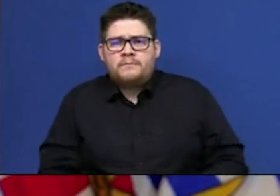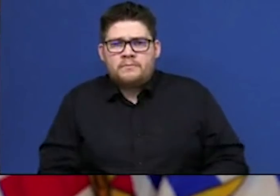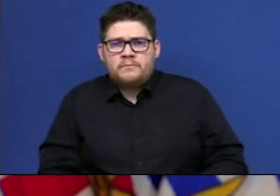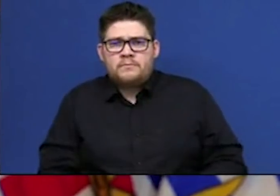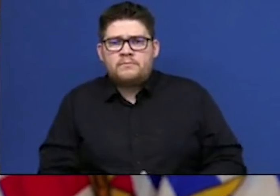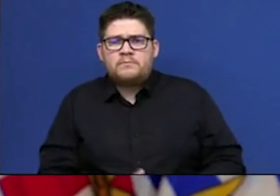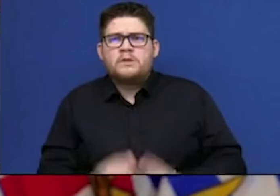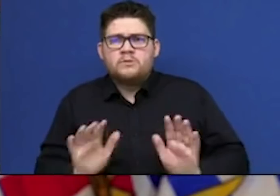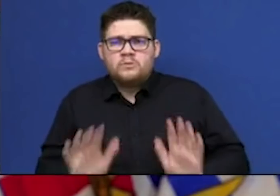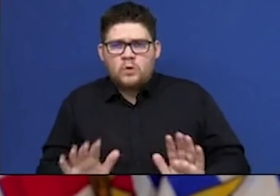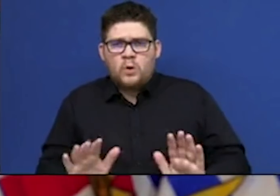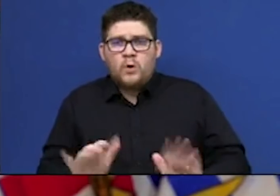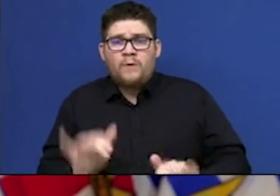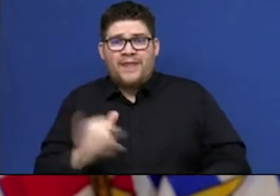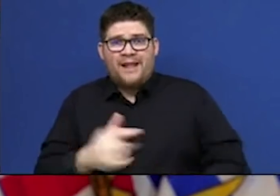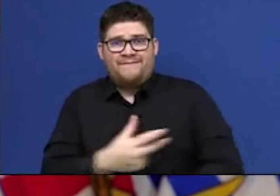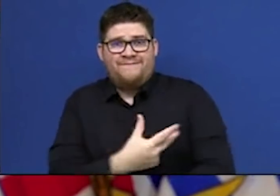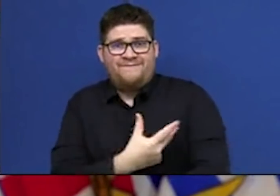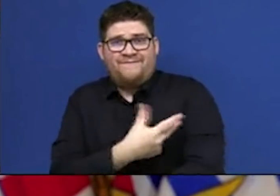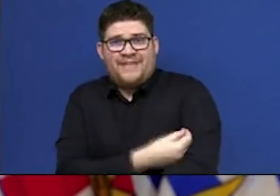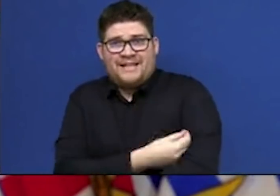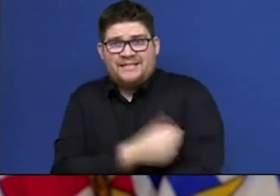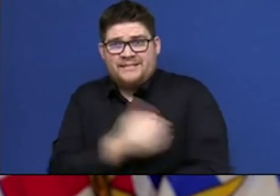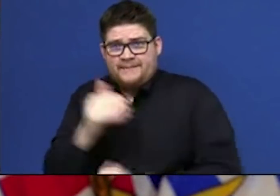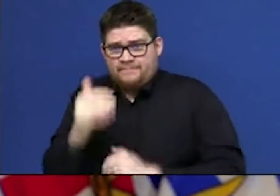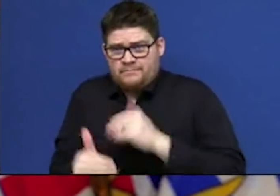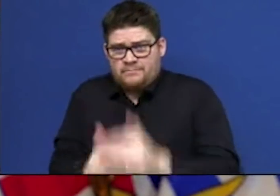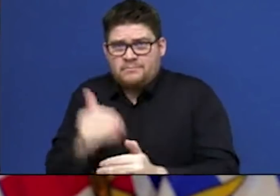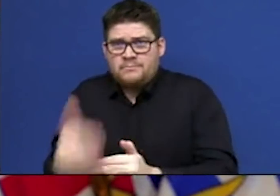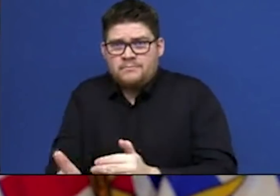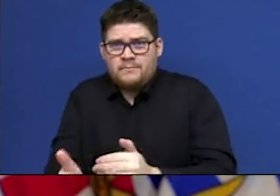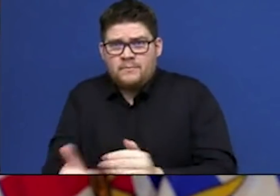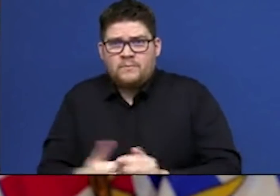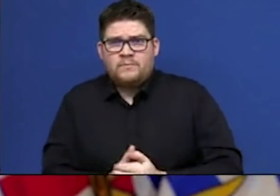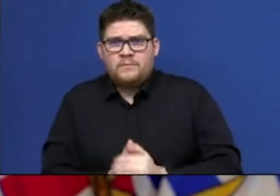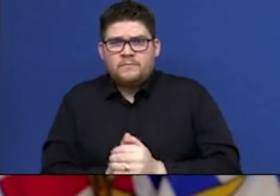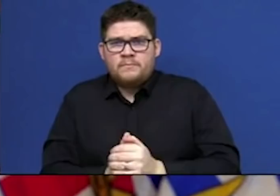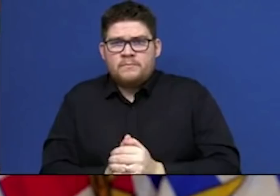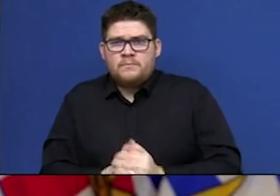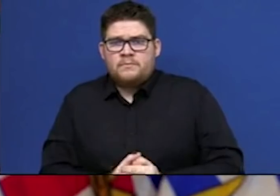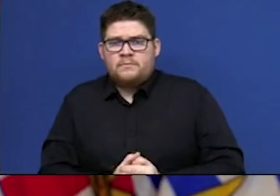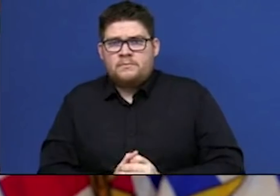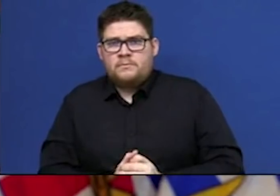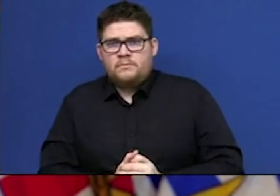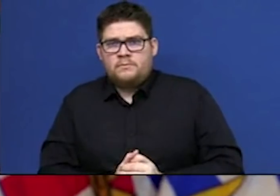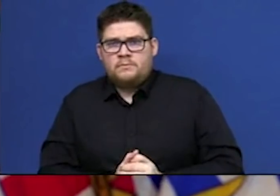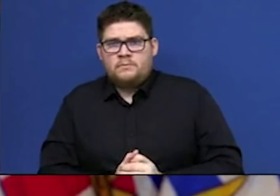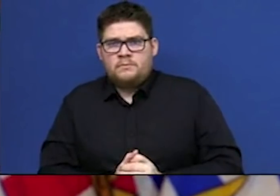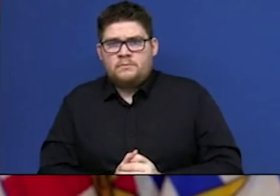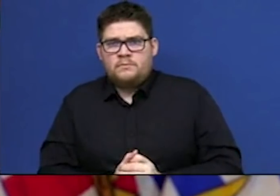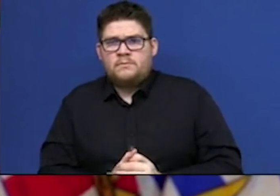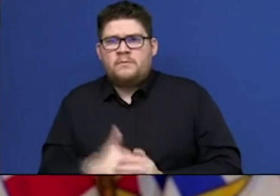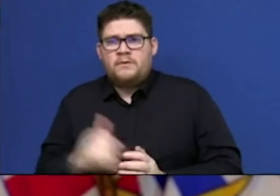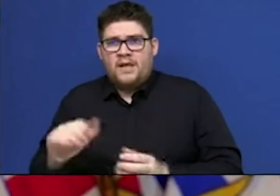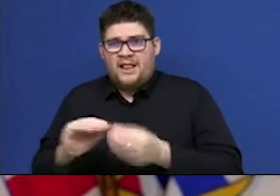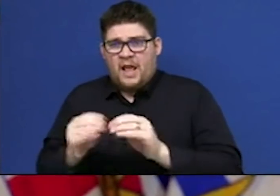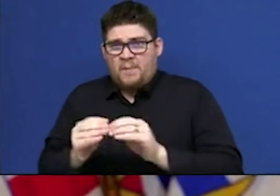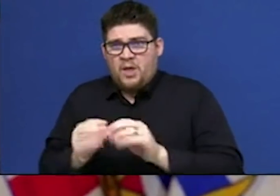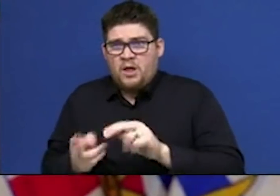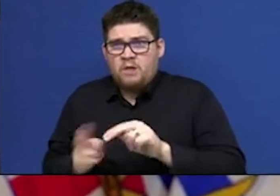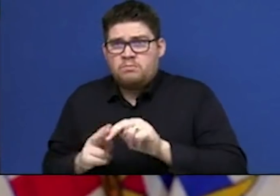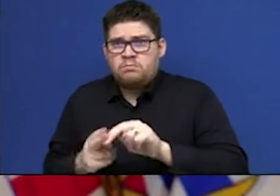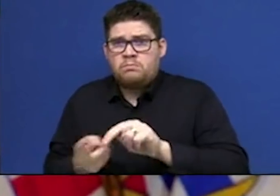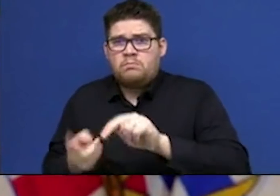in variants of concern, our balance in BC is now off. And this is a very challenging